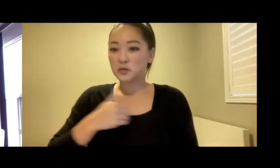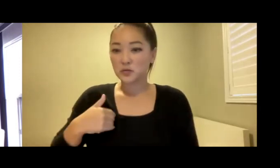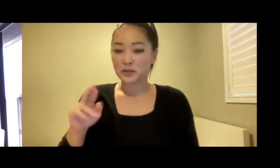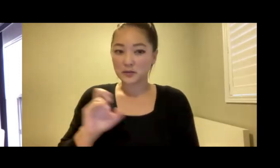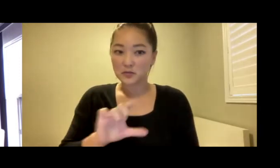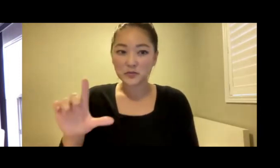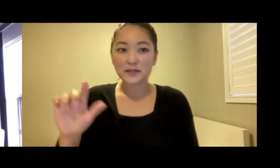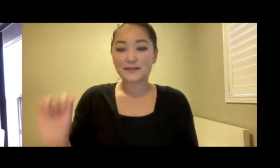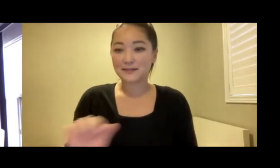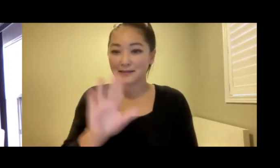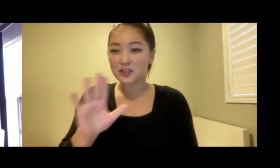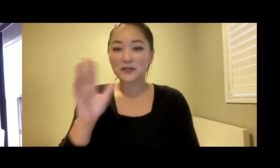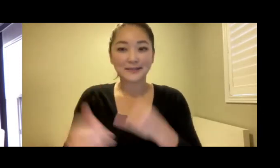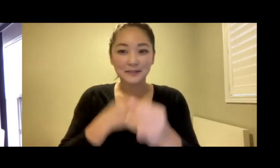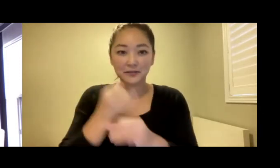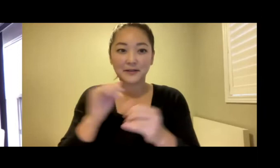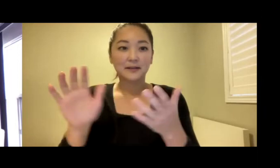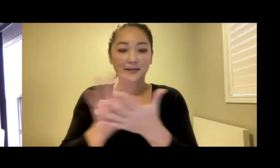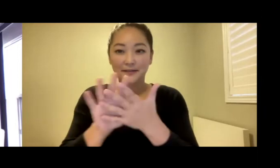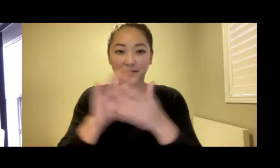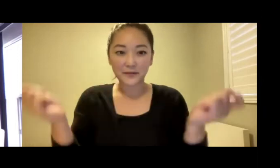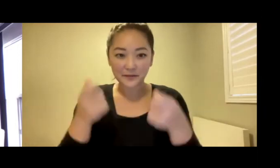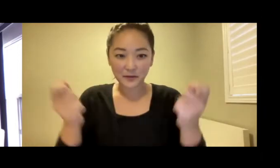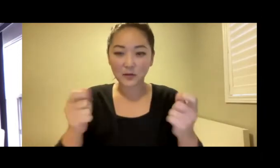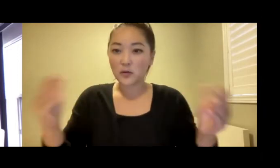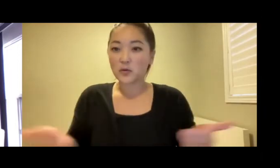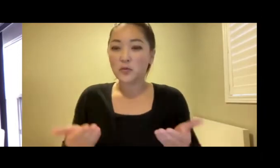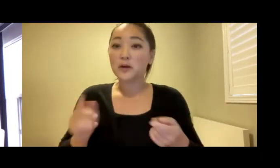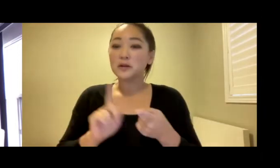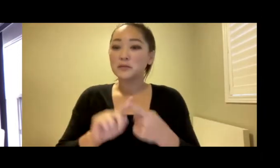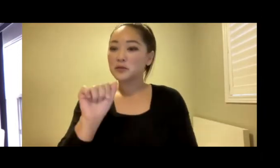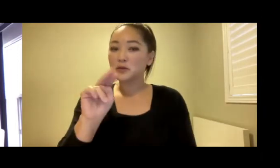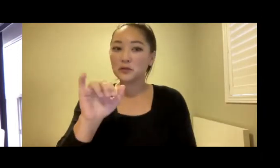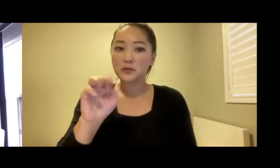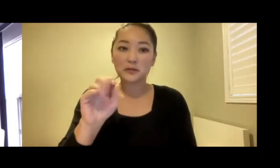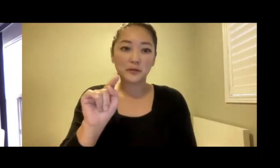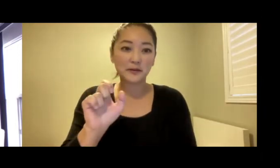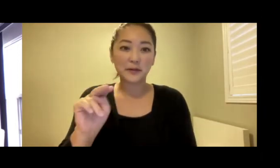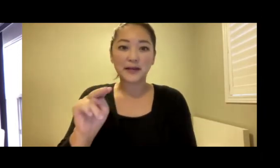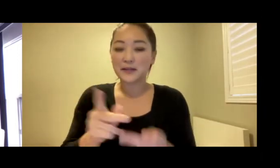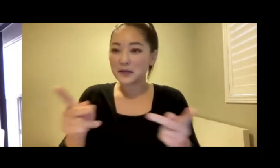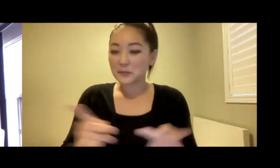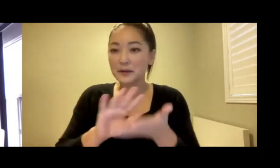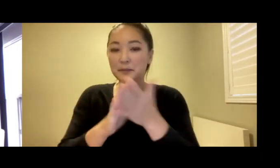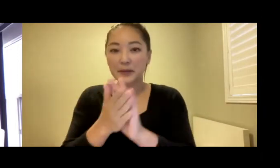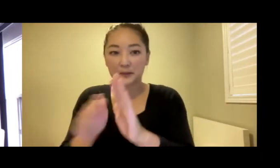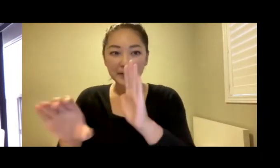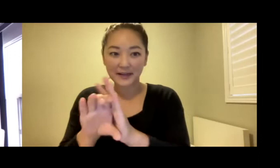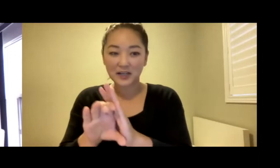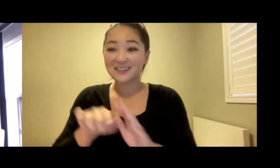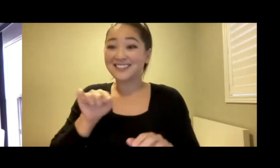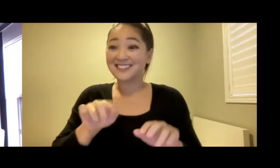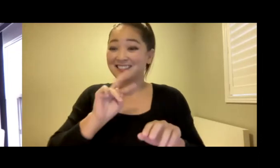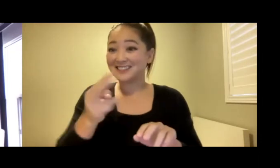Festival. Welcome to Animating Place into Character, the second panel in our Real Ideas conference themed Here in the